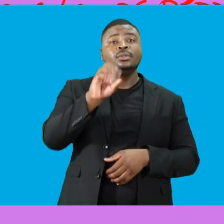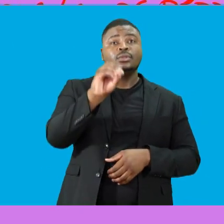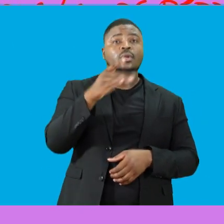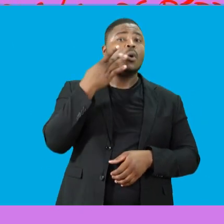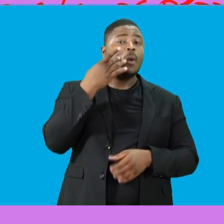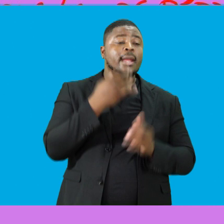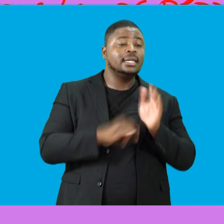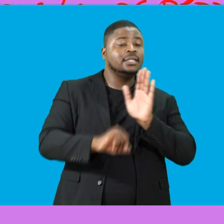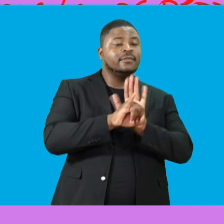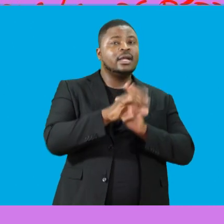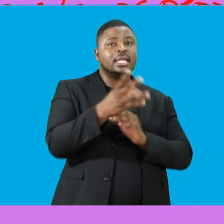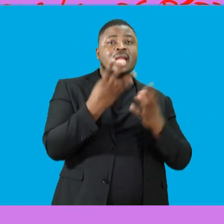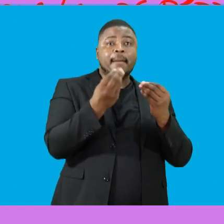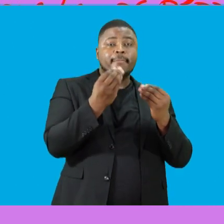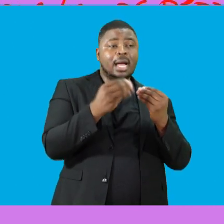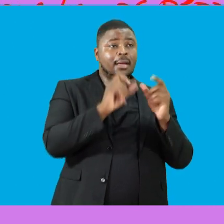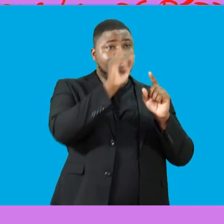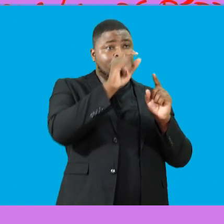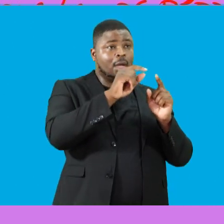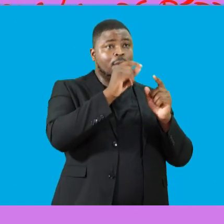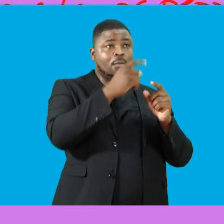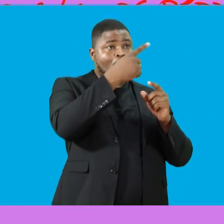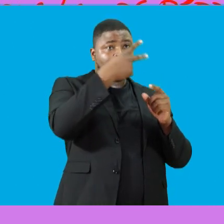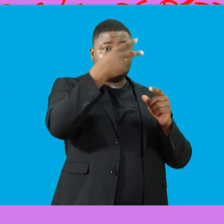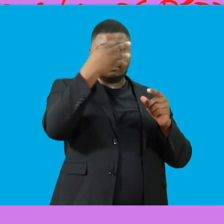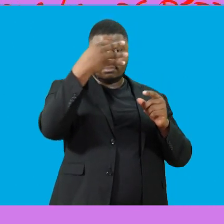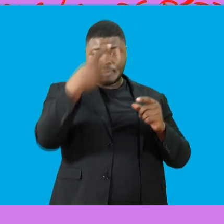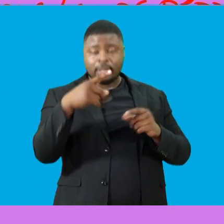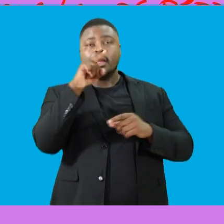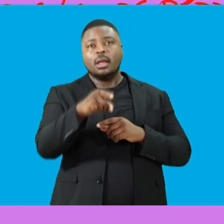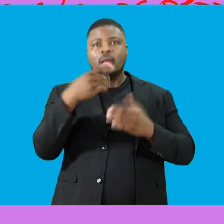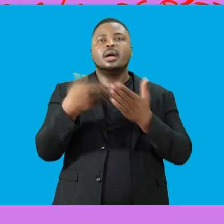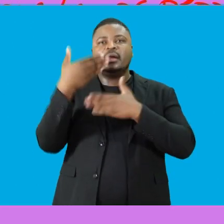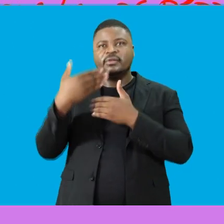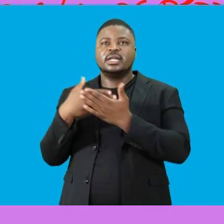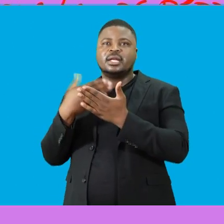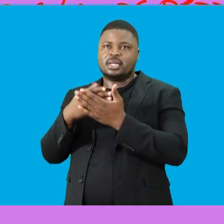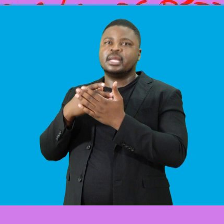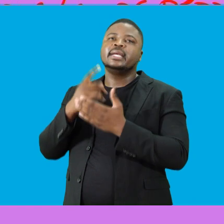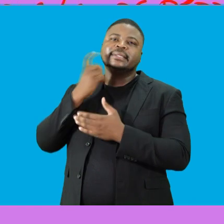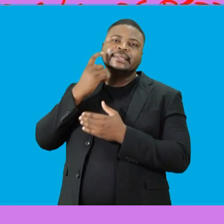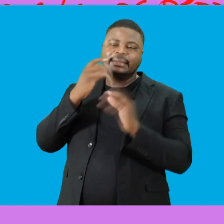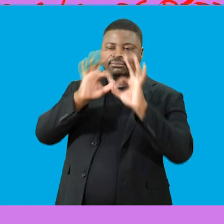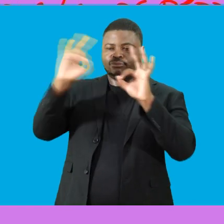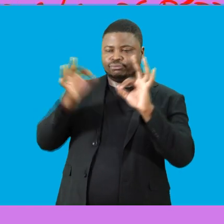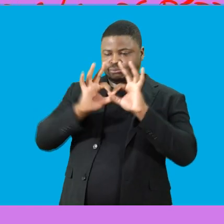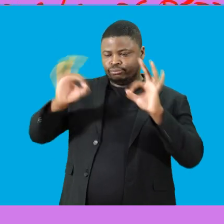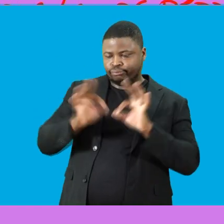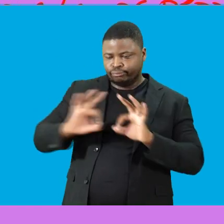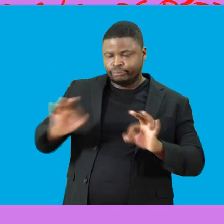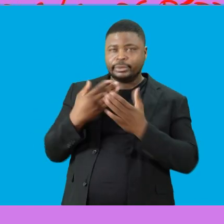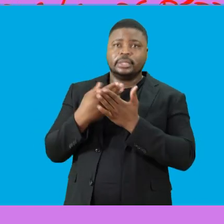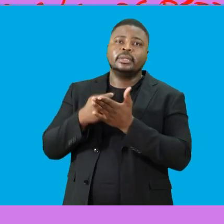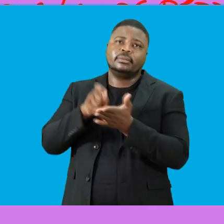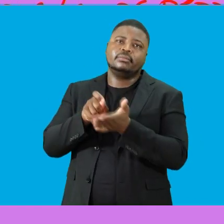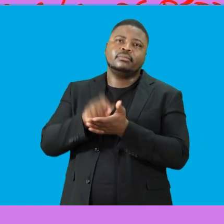6. So the moment you've identified the number of trend, then it becomes easy for you to write it in bullet forms. Then you write it like that according to the number